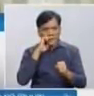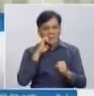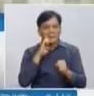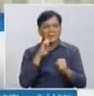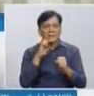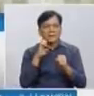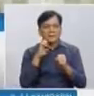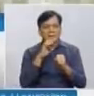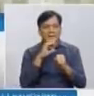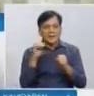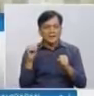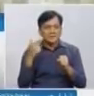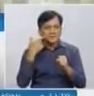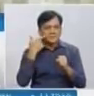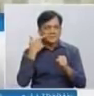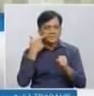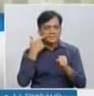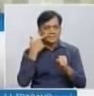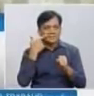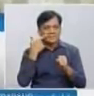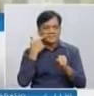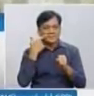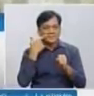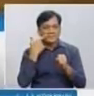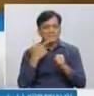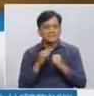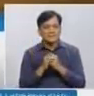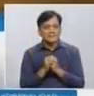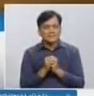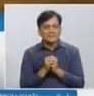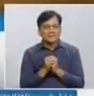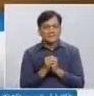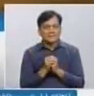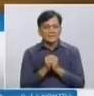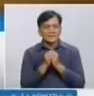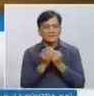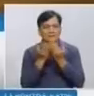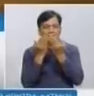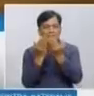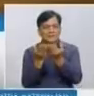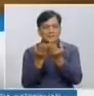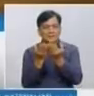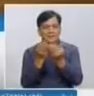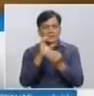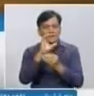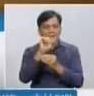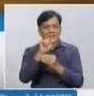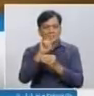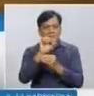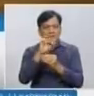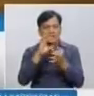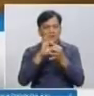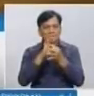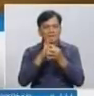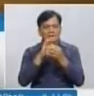Estrada, and Gloria Macapagal Arroyo, His Excellency Gabriel Cacha, and